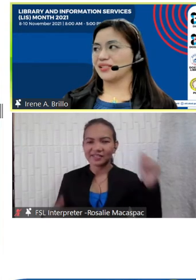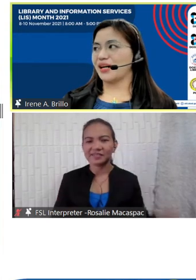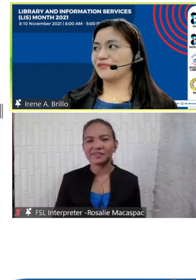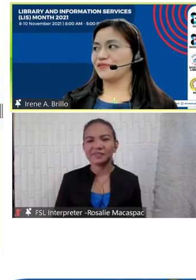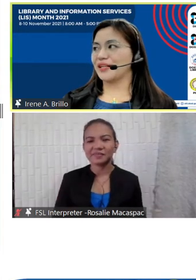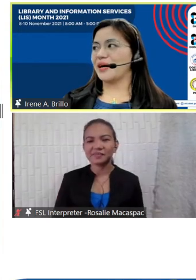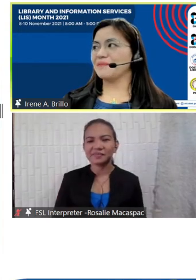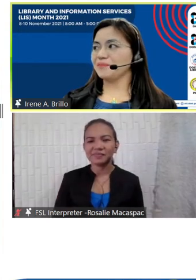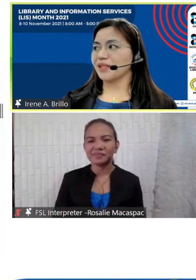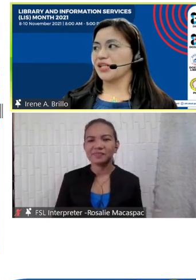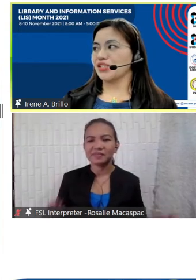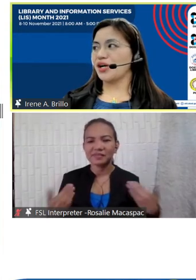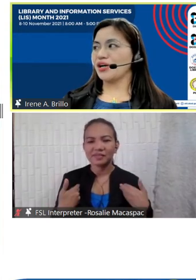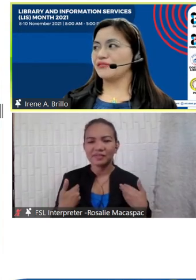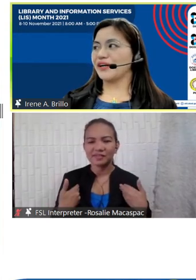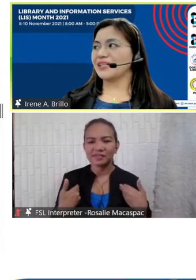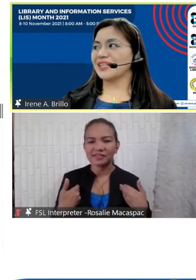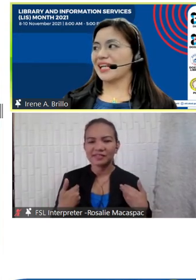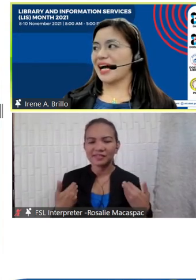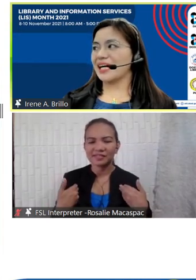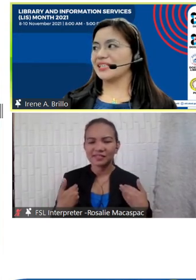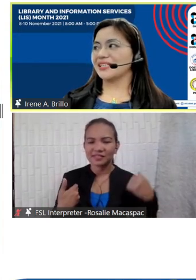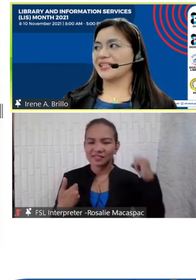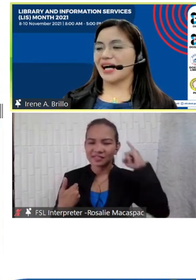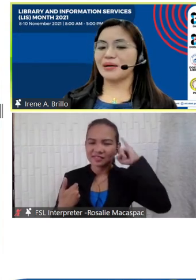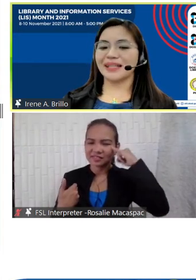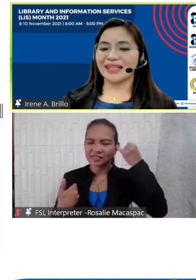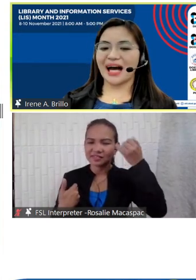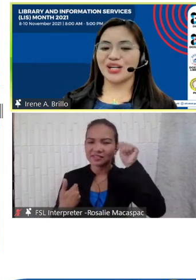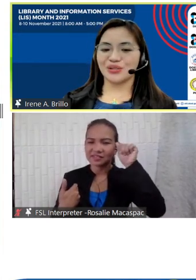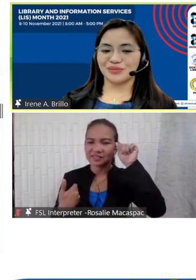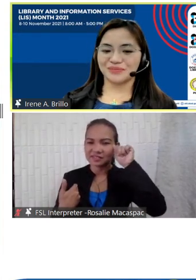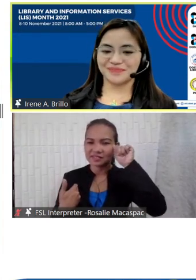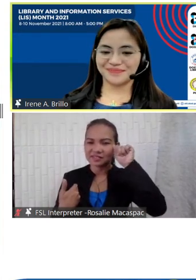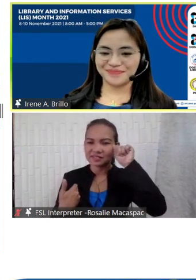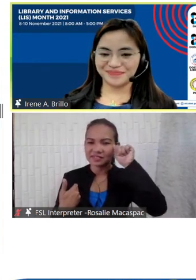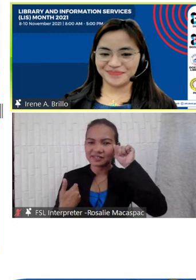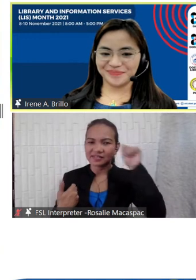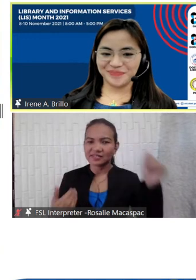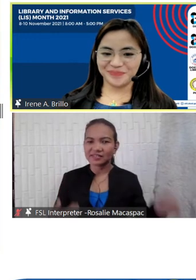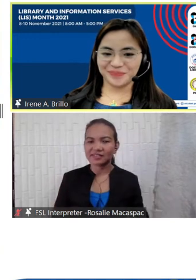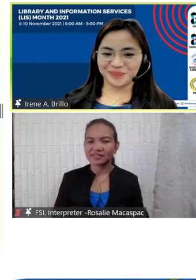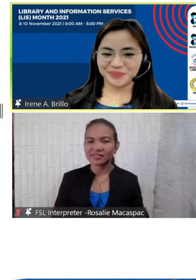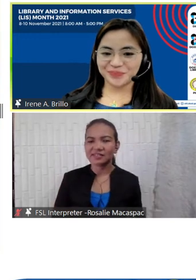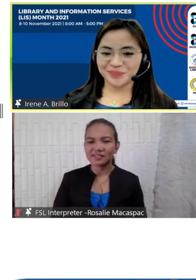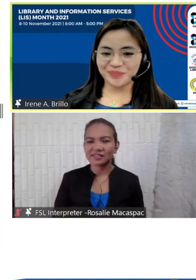We also have from Jolo Van Clyde Abatayo.